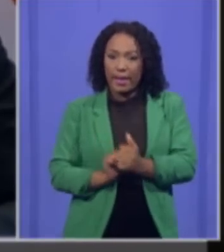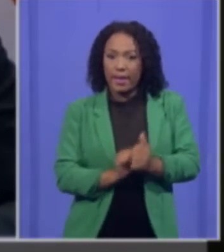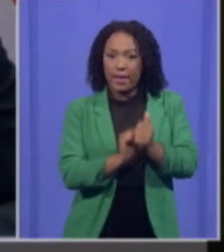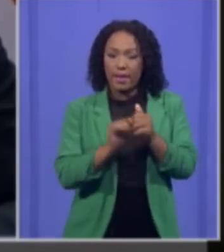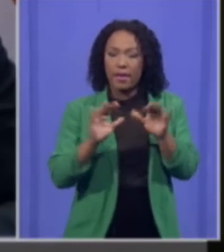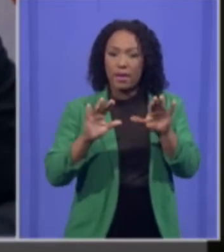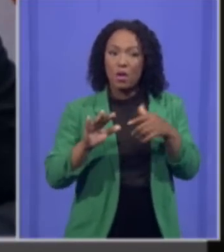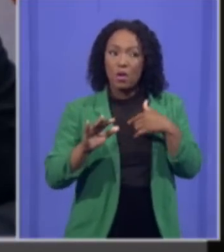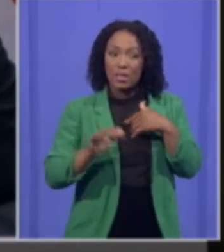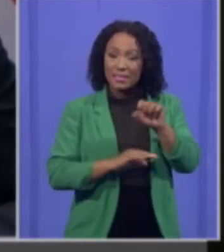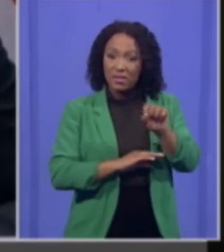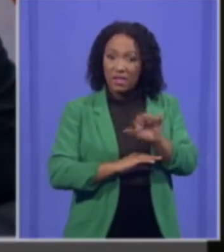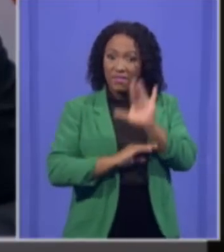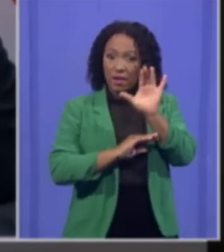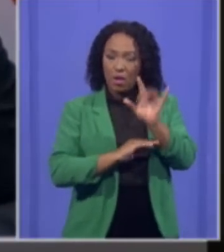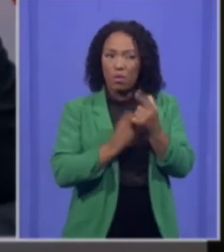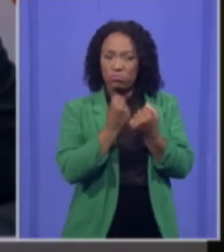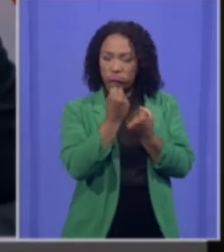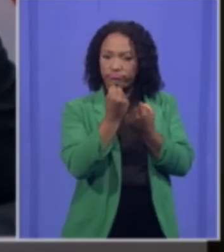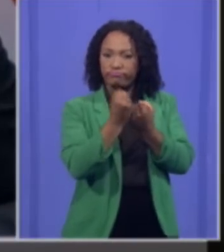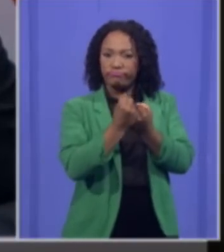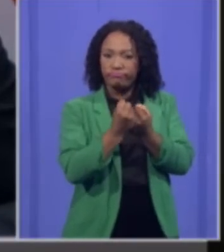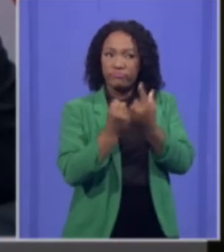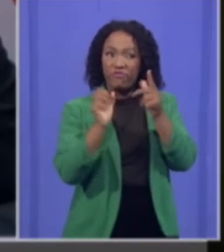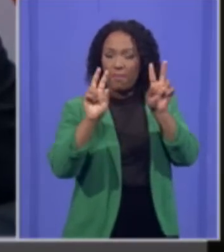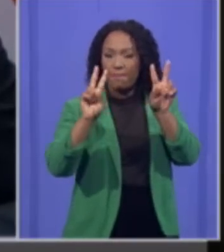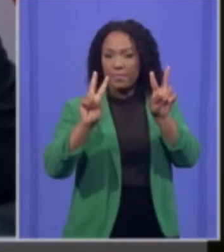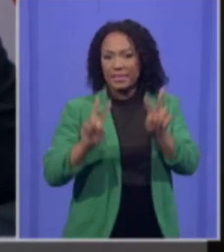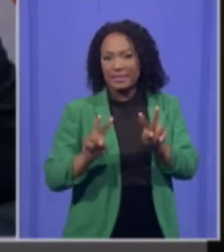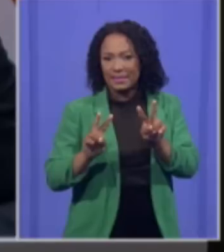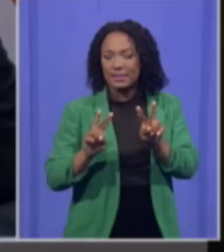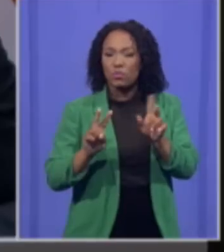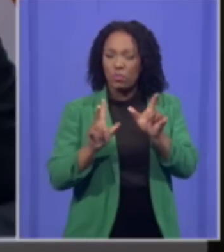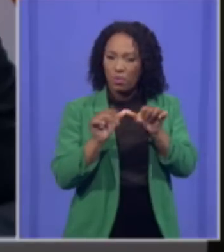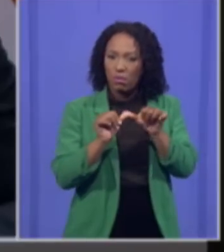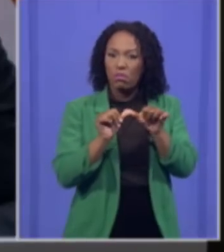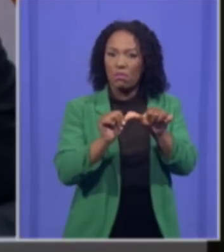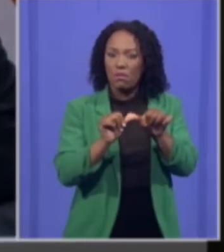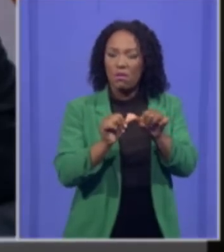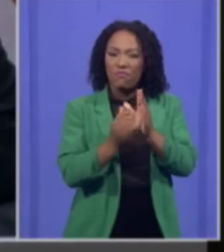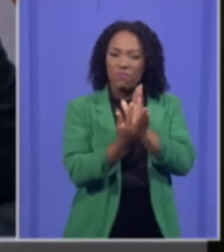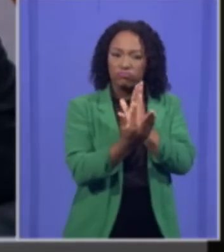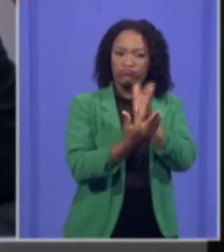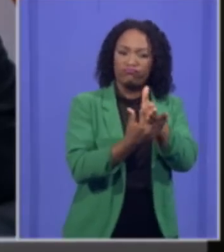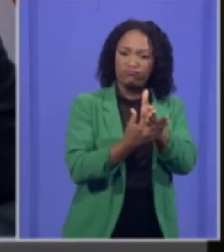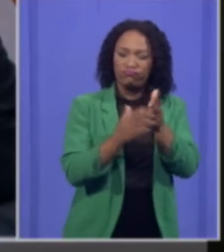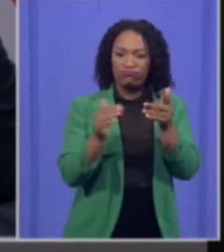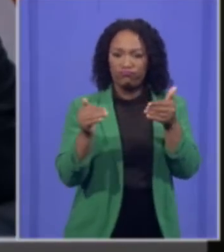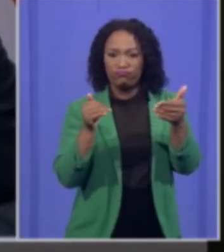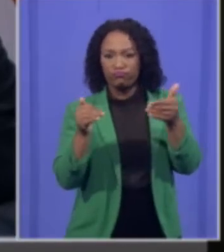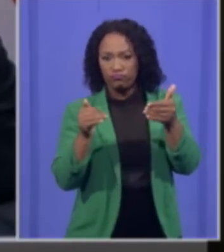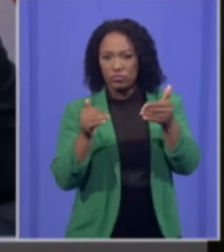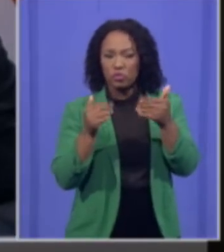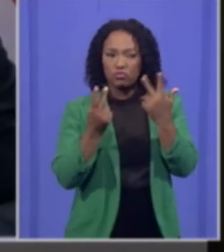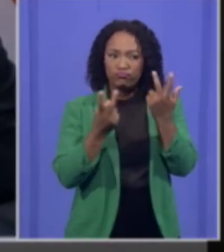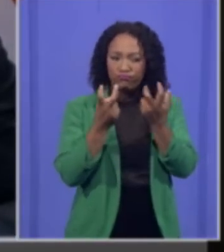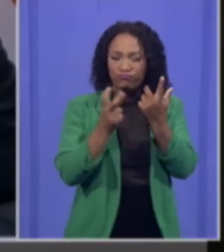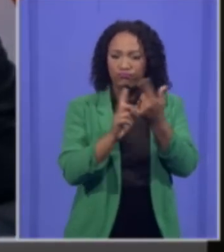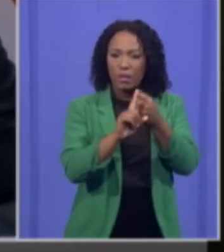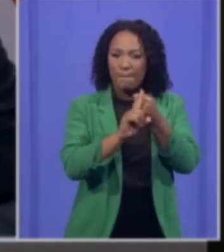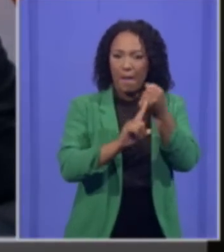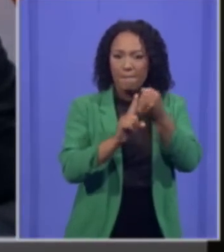your quest for peace. In this regard, we support the ongoing mediation efforts aimed at finding long-lasting peace